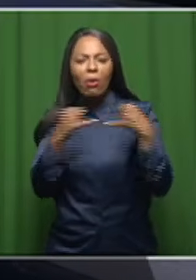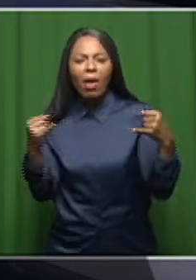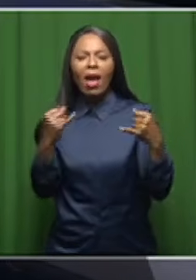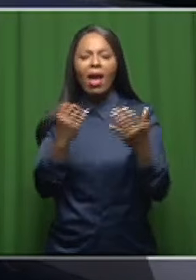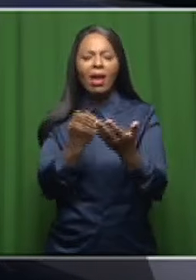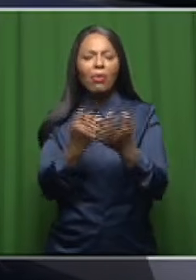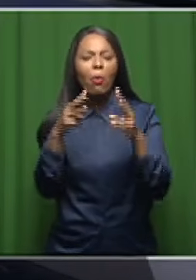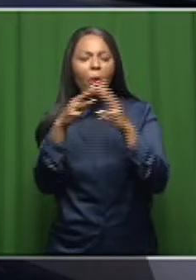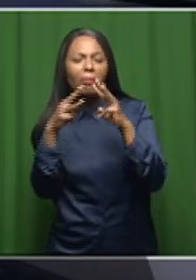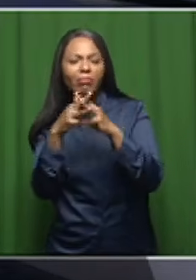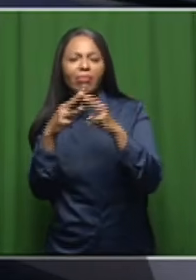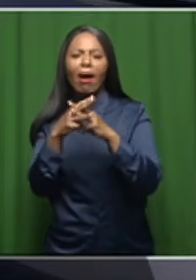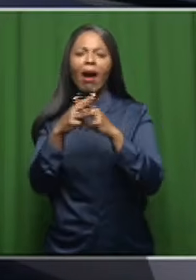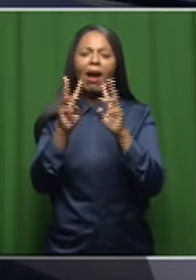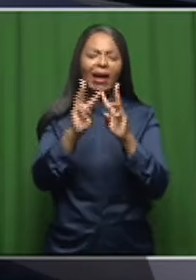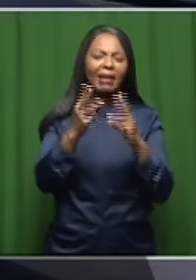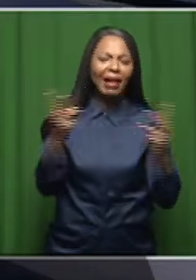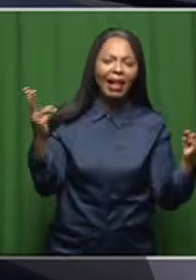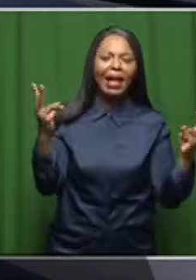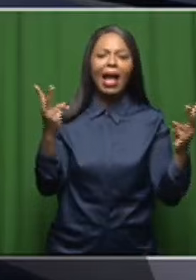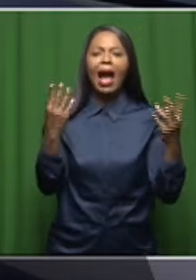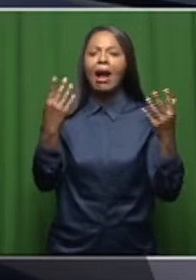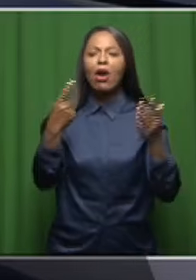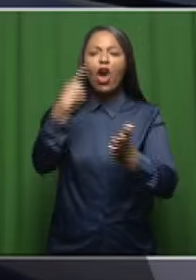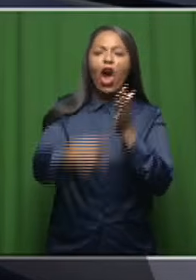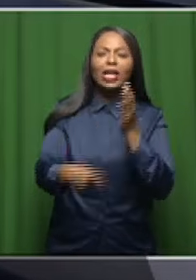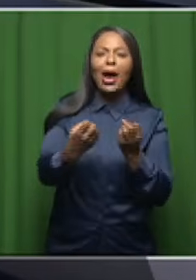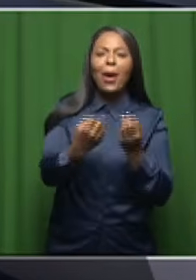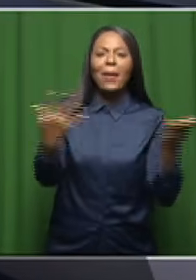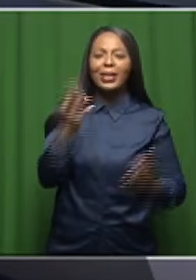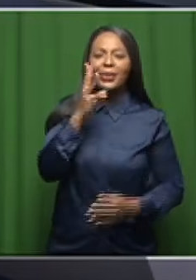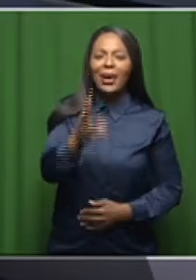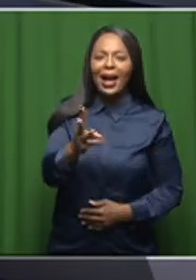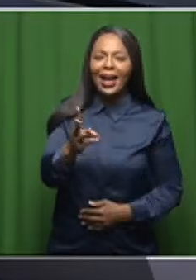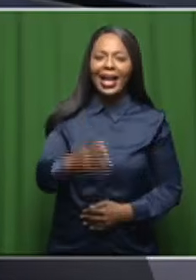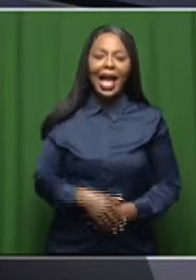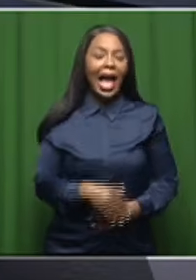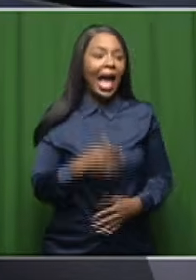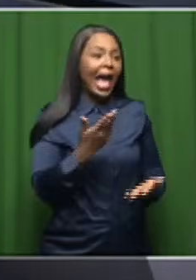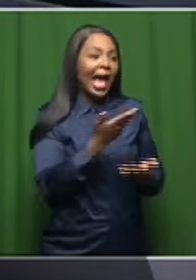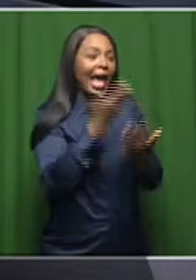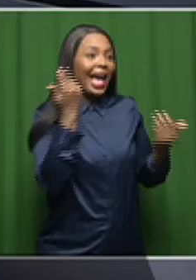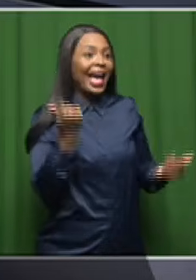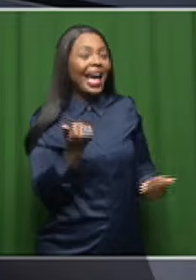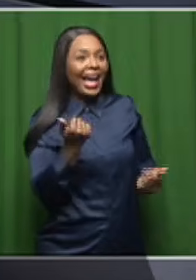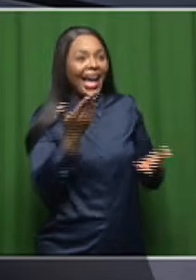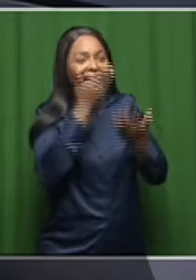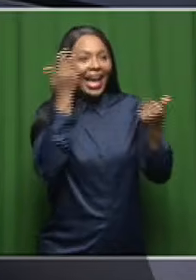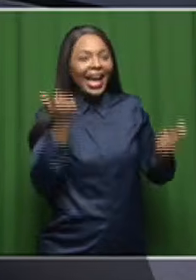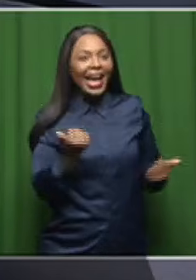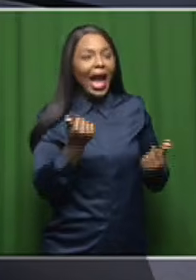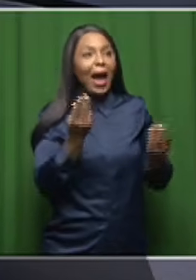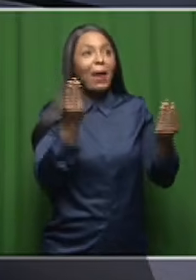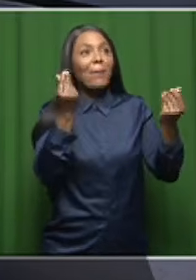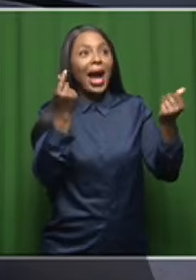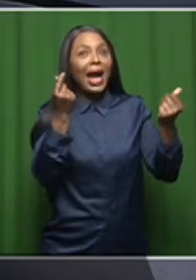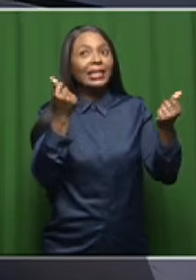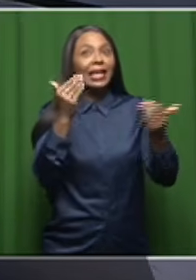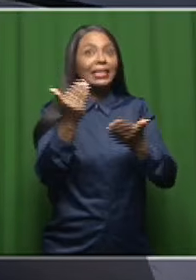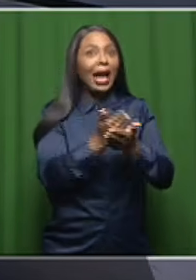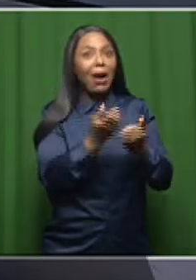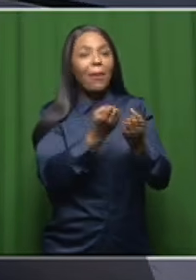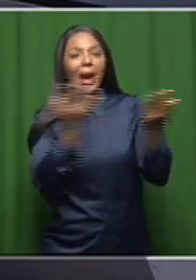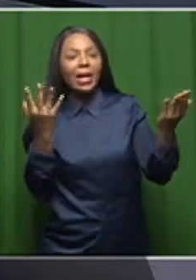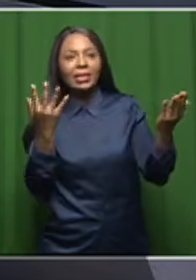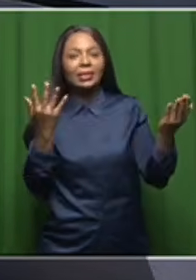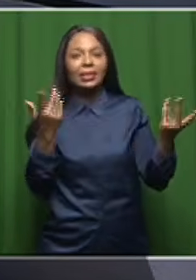Look, there's no amounts been put in the air just yet. I was actually looking for figures, but there's no estimations anyway. No, not just